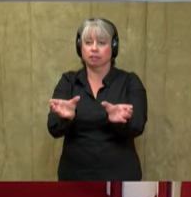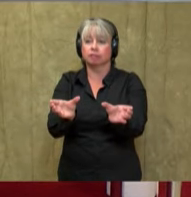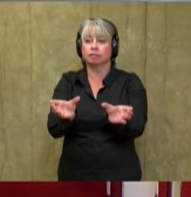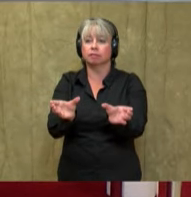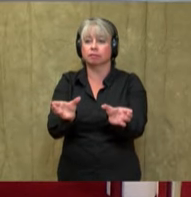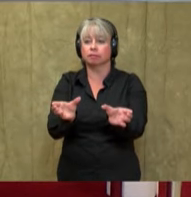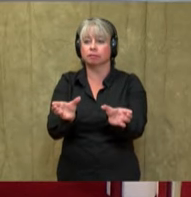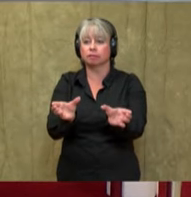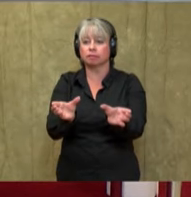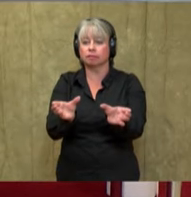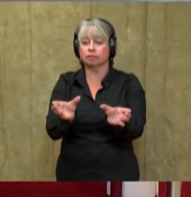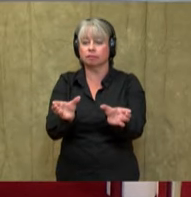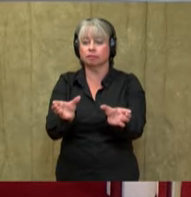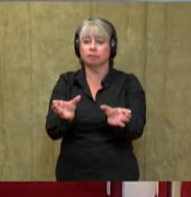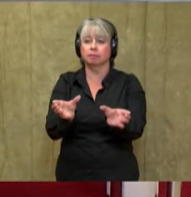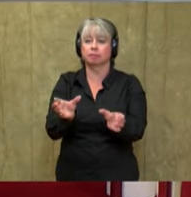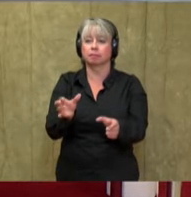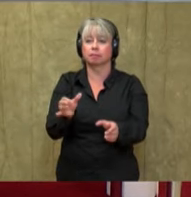And I'm going to rest